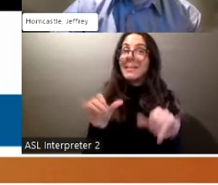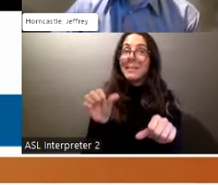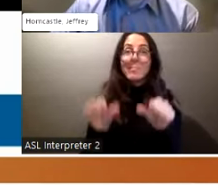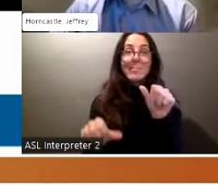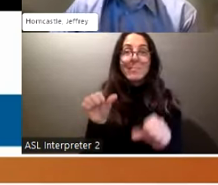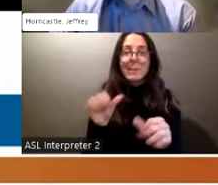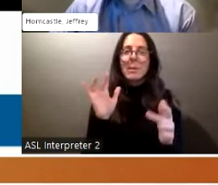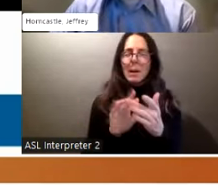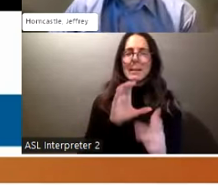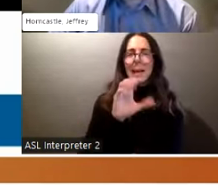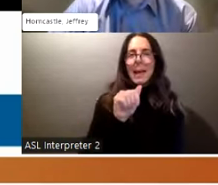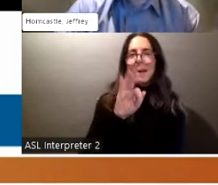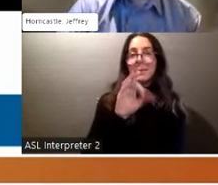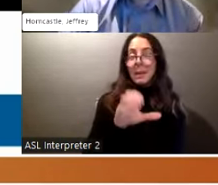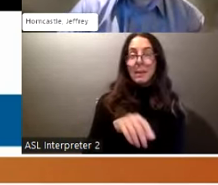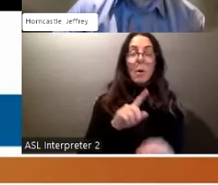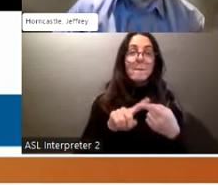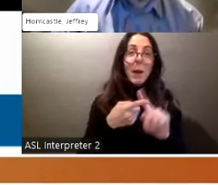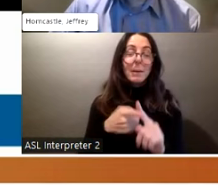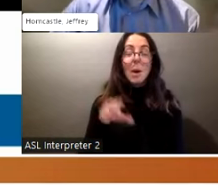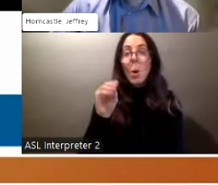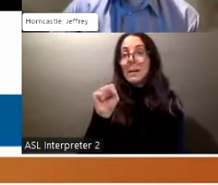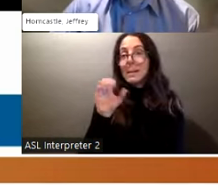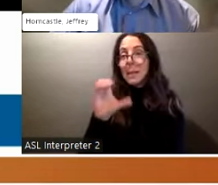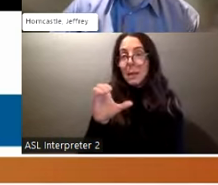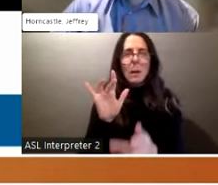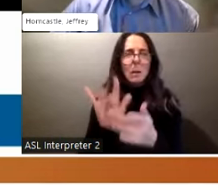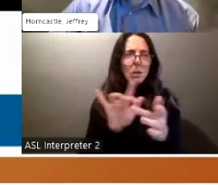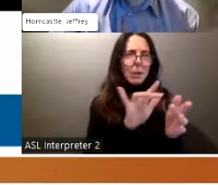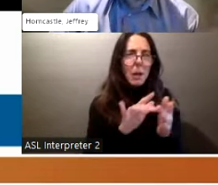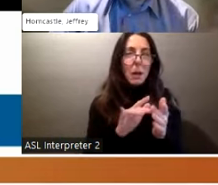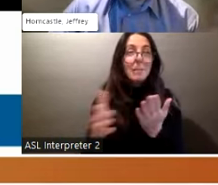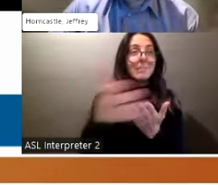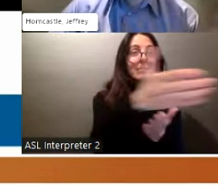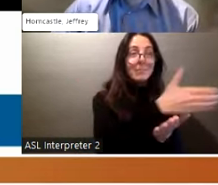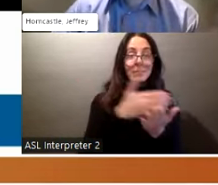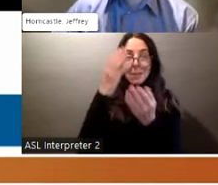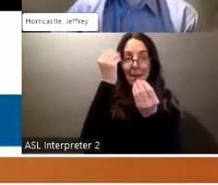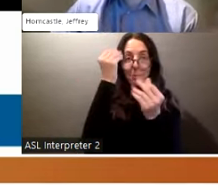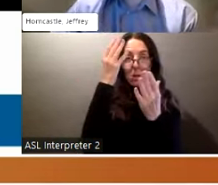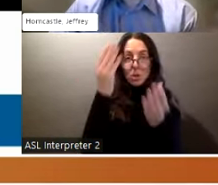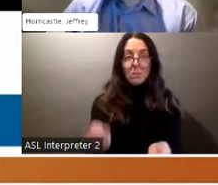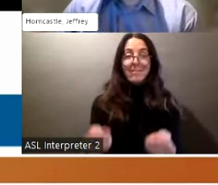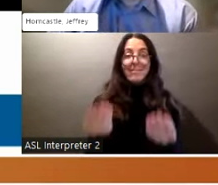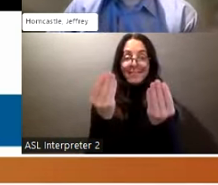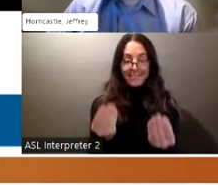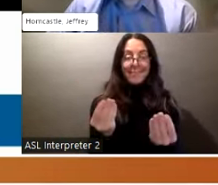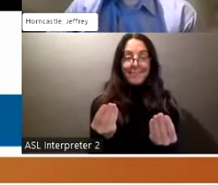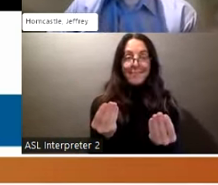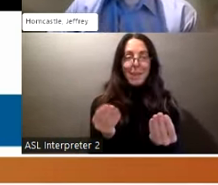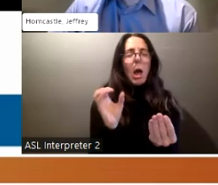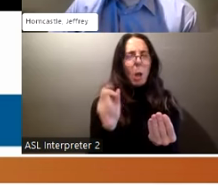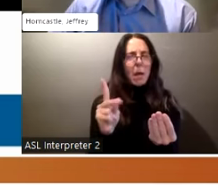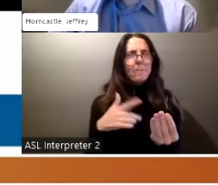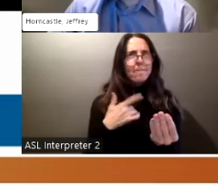Anti-Fraud Centre, reach out to the Ontario Securities Commission, compile that information. And with that information, it should give you